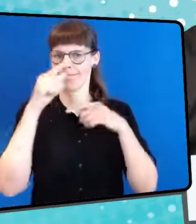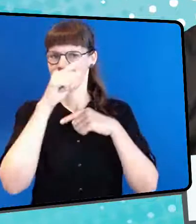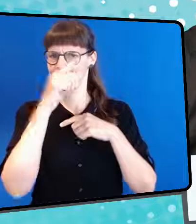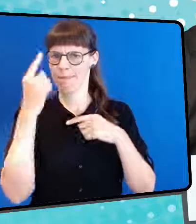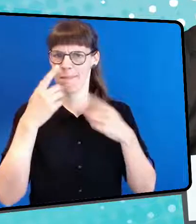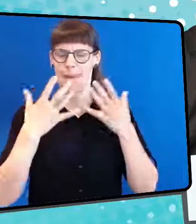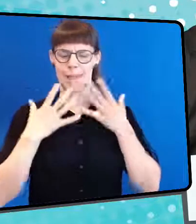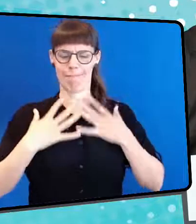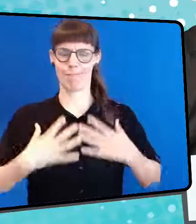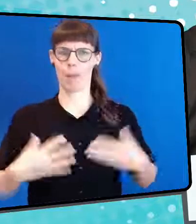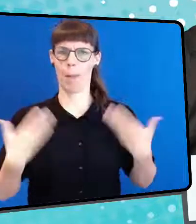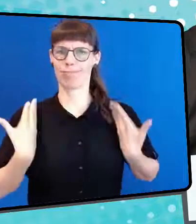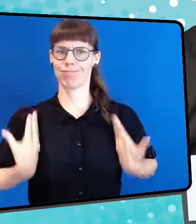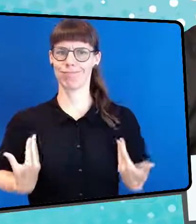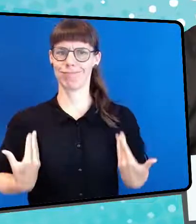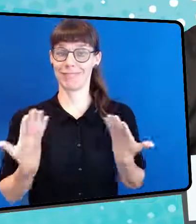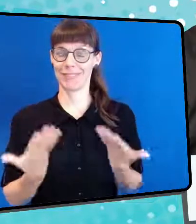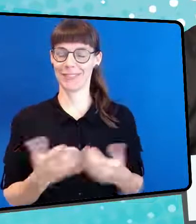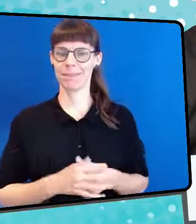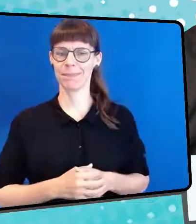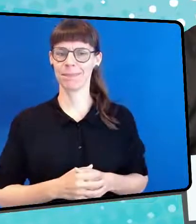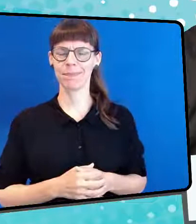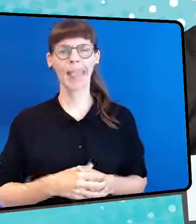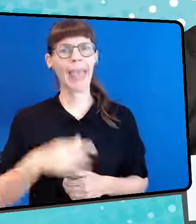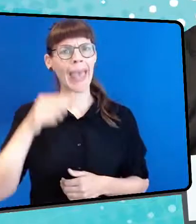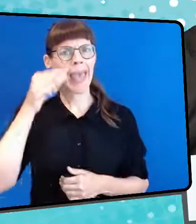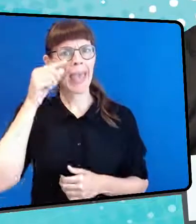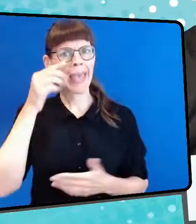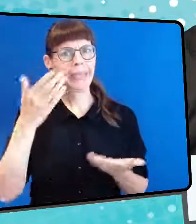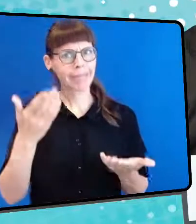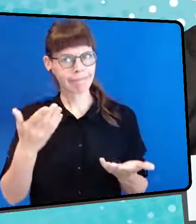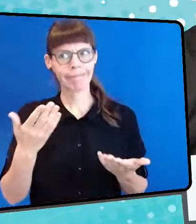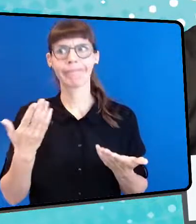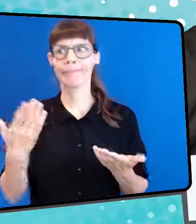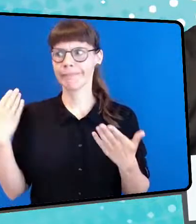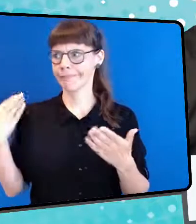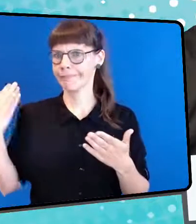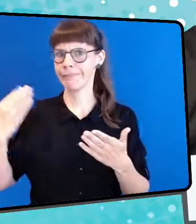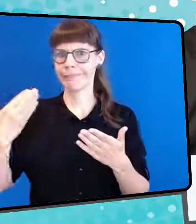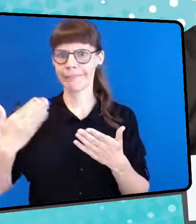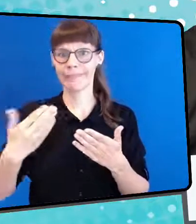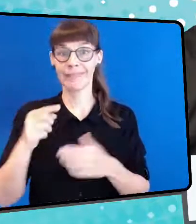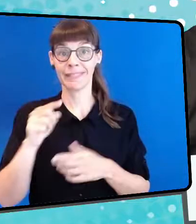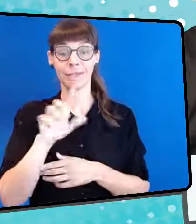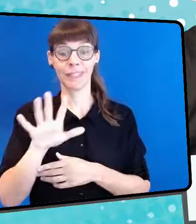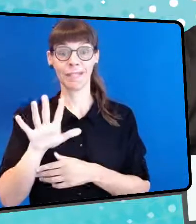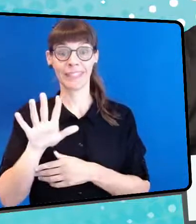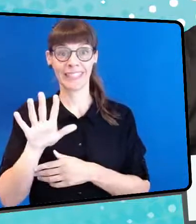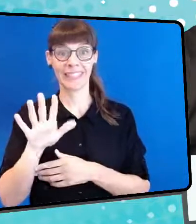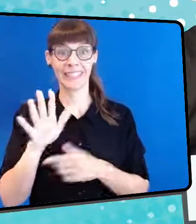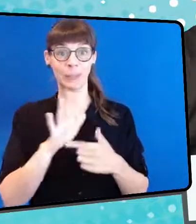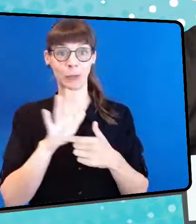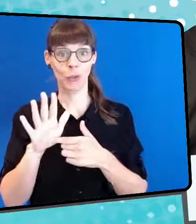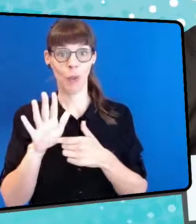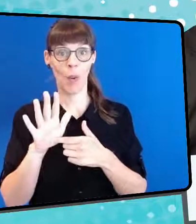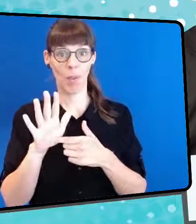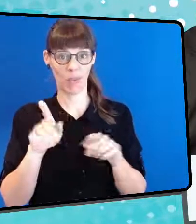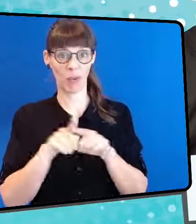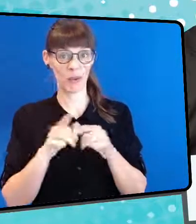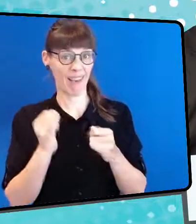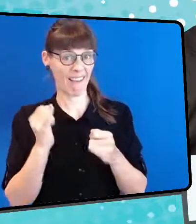And Henk, you forgot to mention our 15th show. It's actually our final show for the season. This is our season